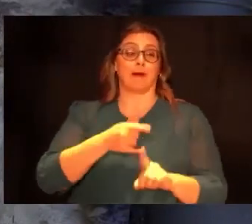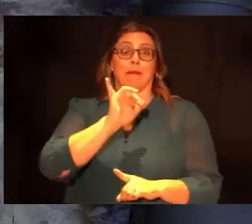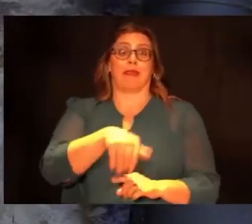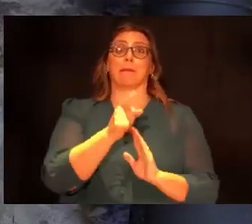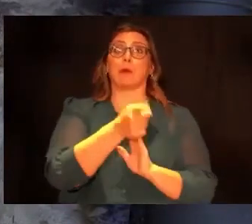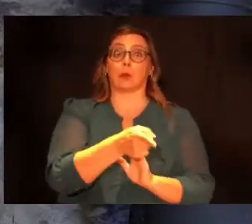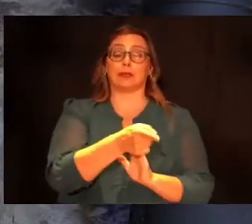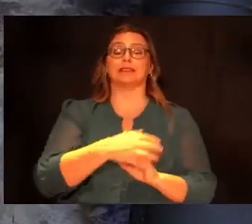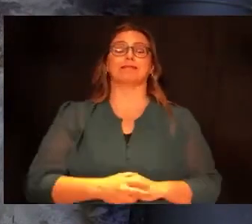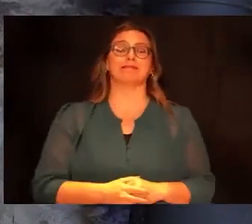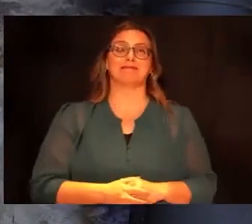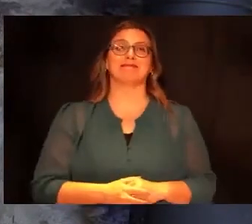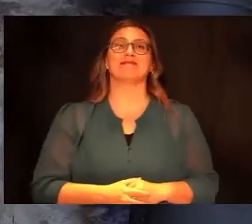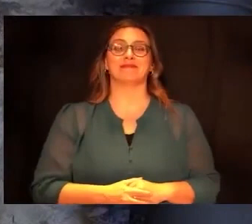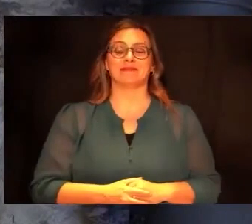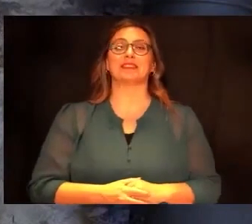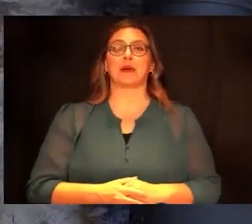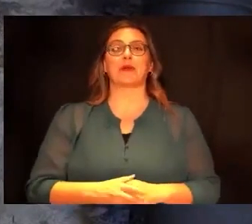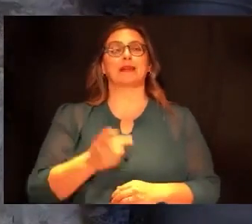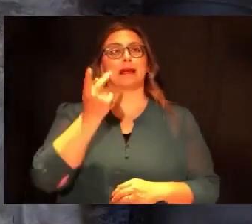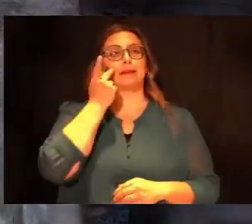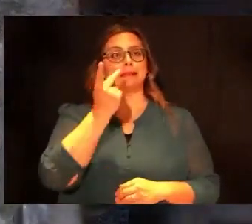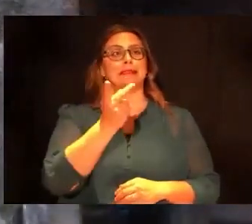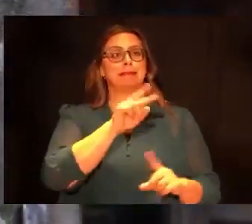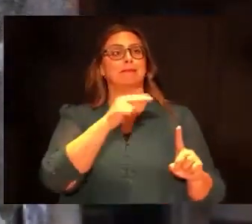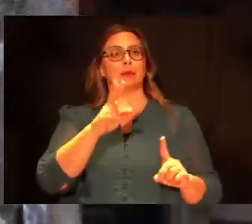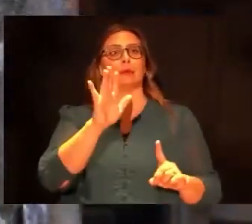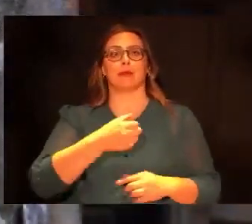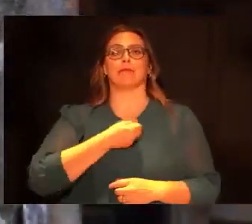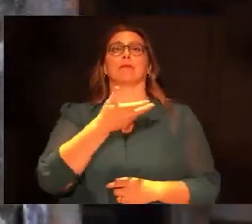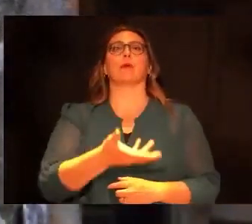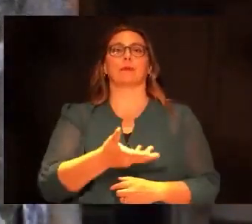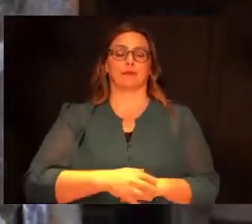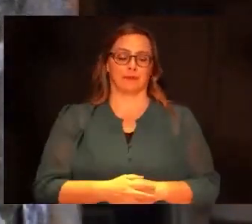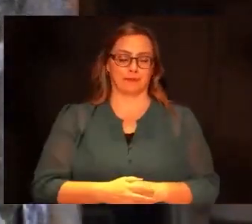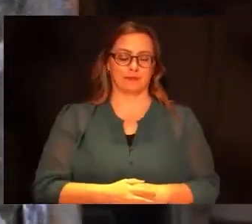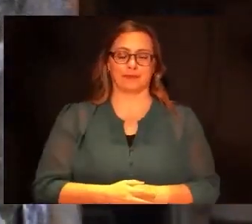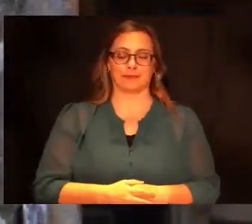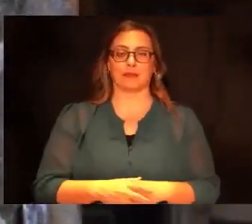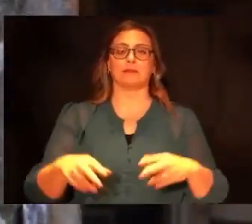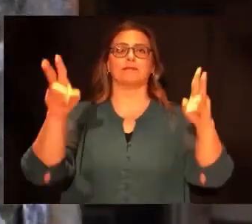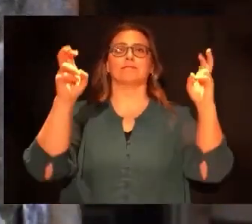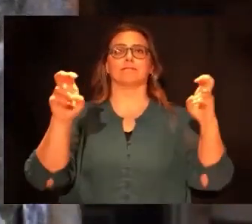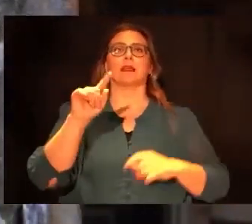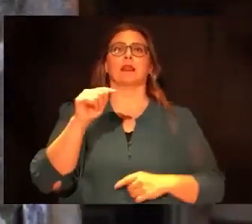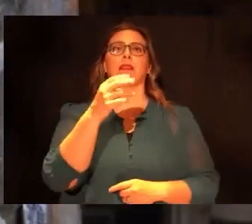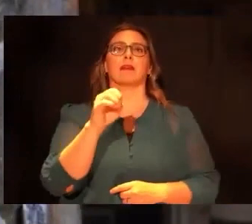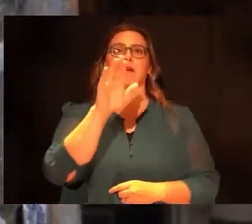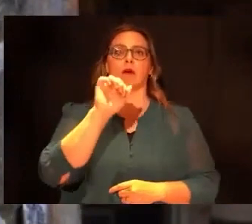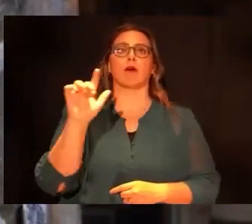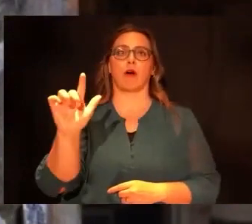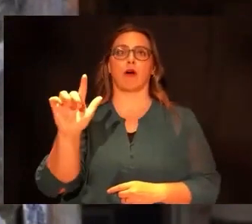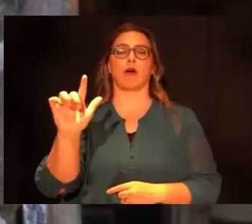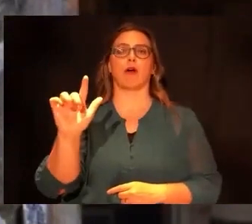yeah, that's how I see that poem. She picks up a book. The Call. She reads.